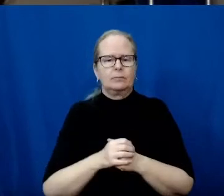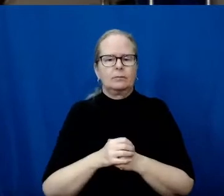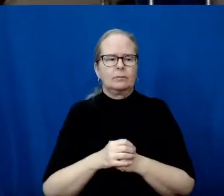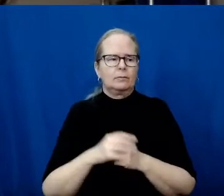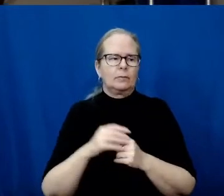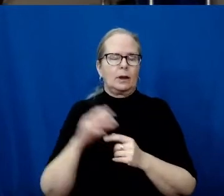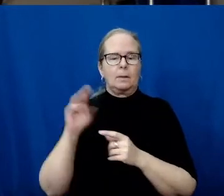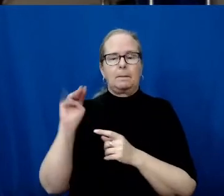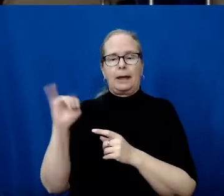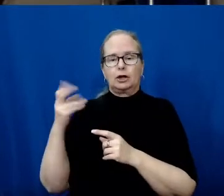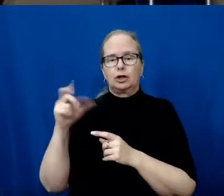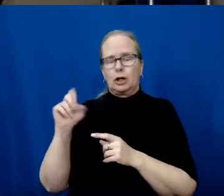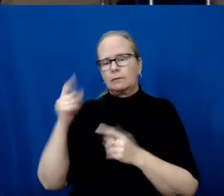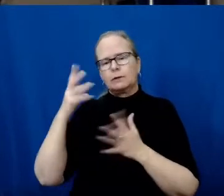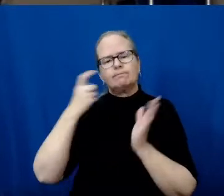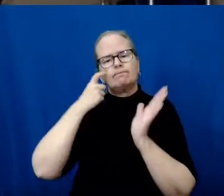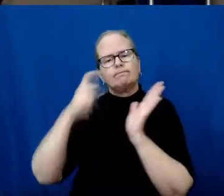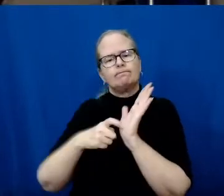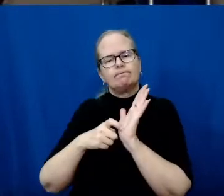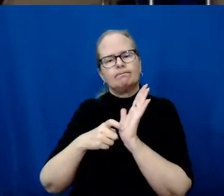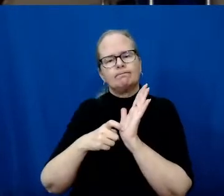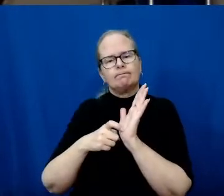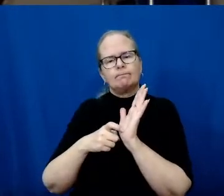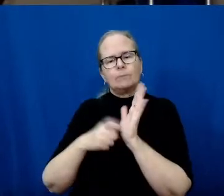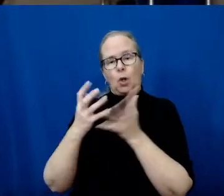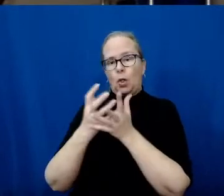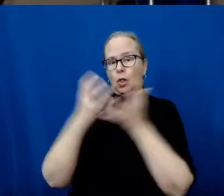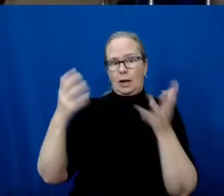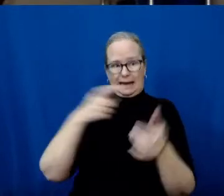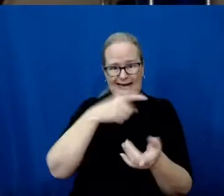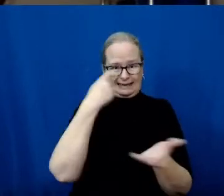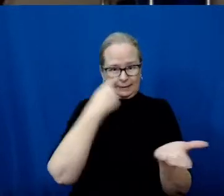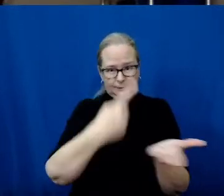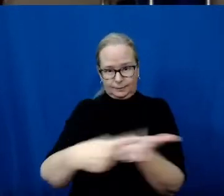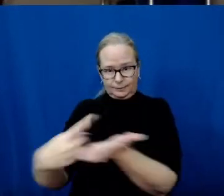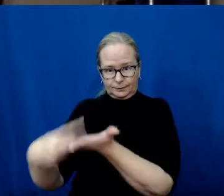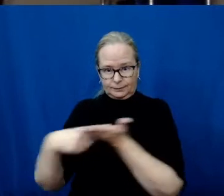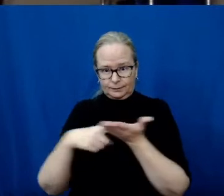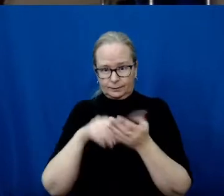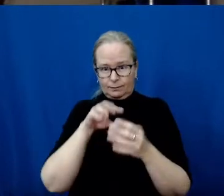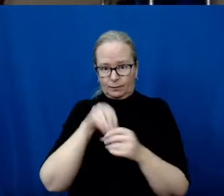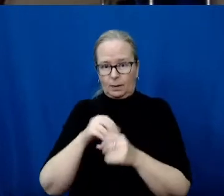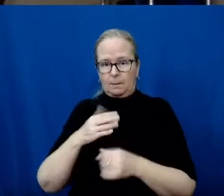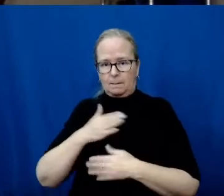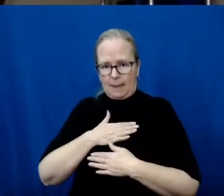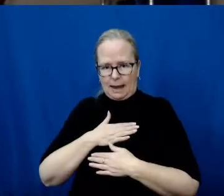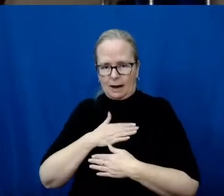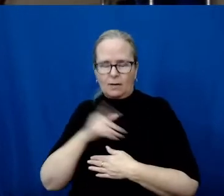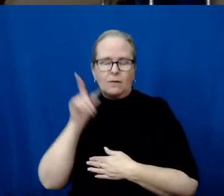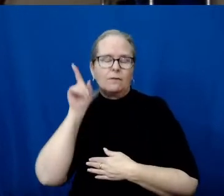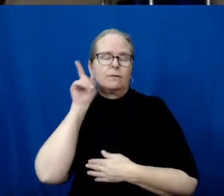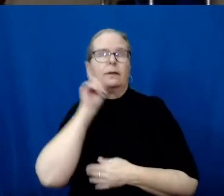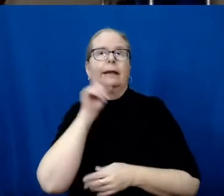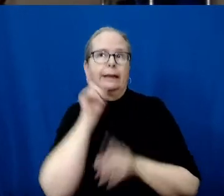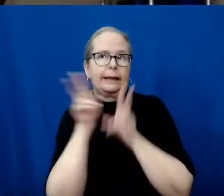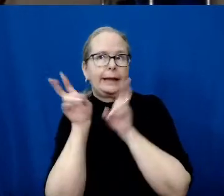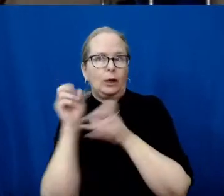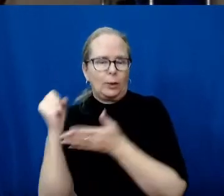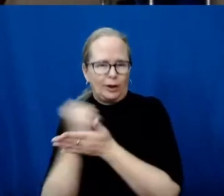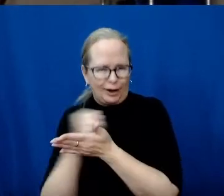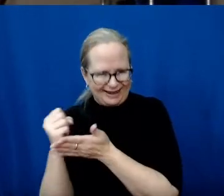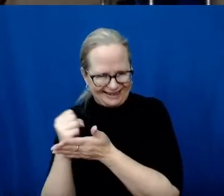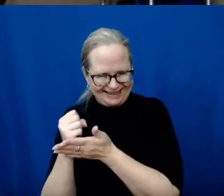card, and that we really were approaching this from a lot of privilege. One of the takeaways that I took from the beginning